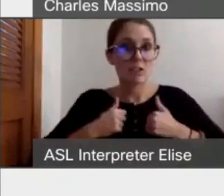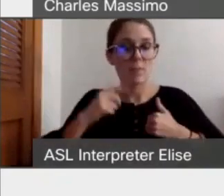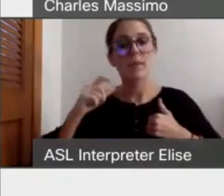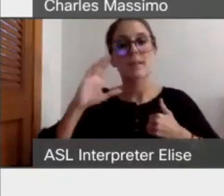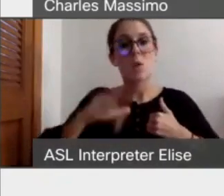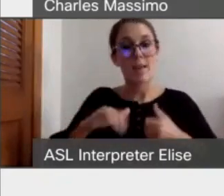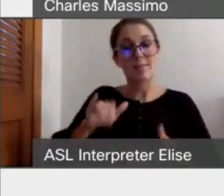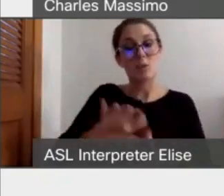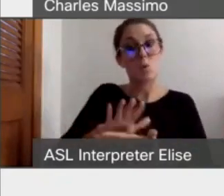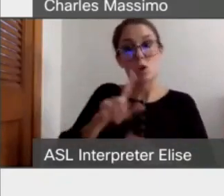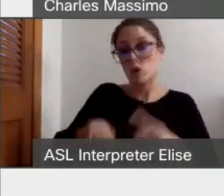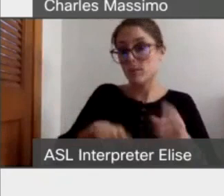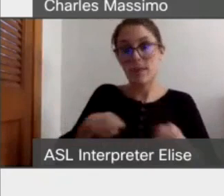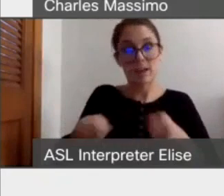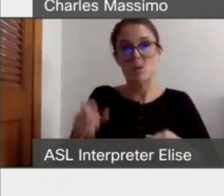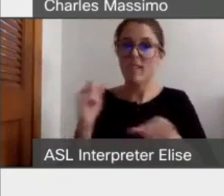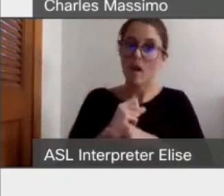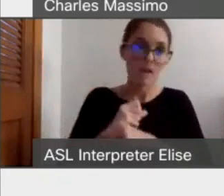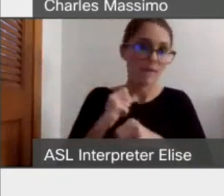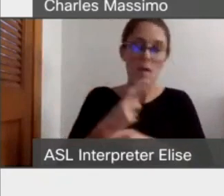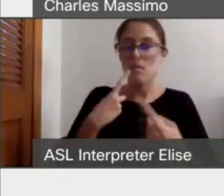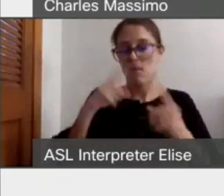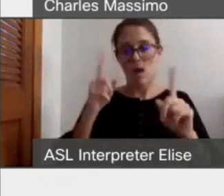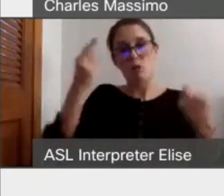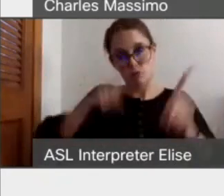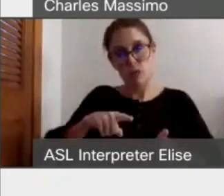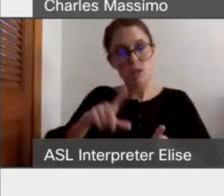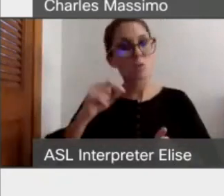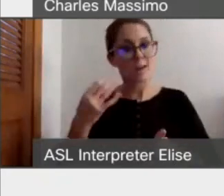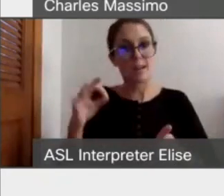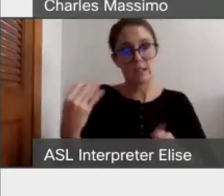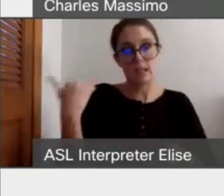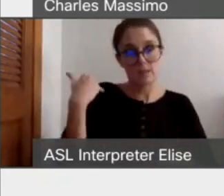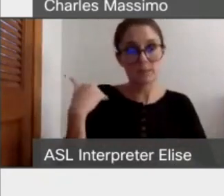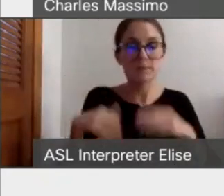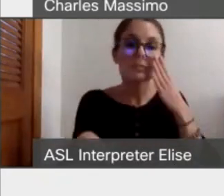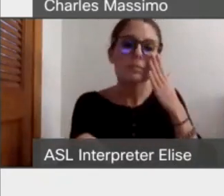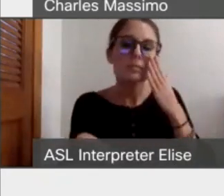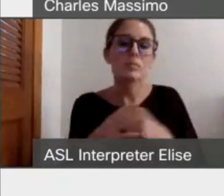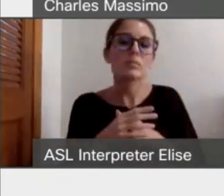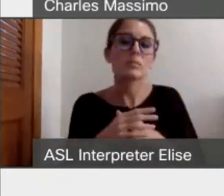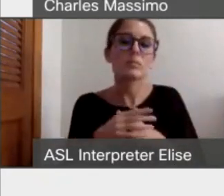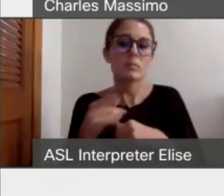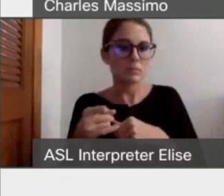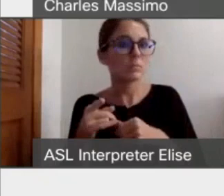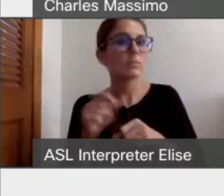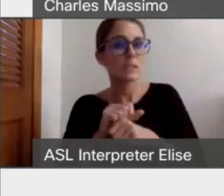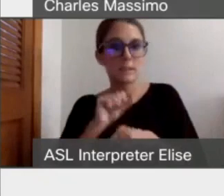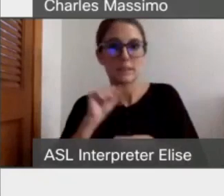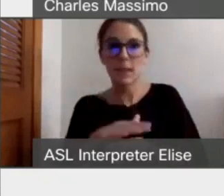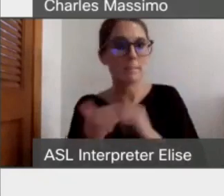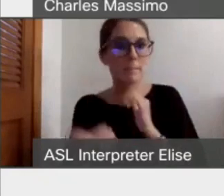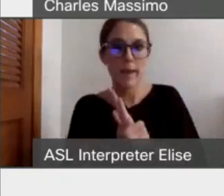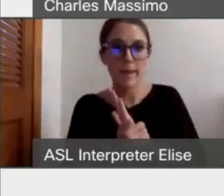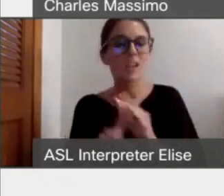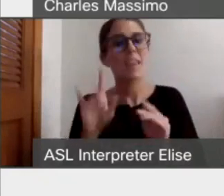him. And it was a fight, and they finally agreed in 2019. And then by the time they sent out packets, and even